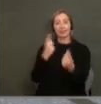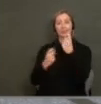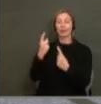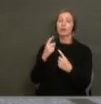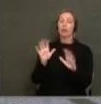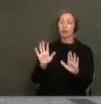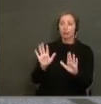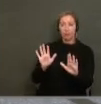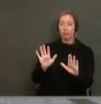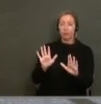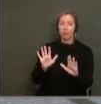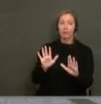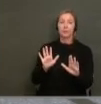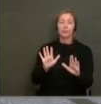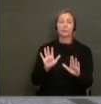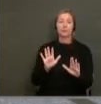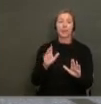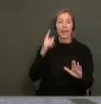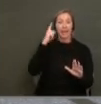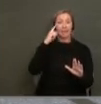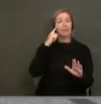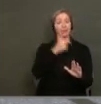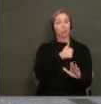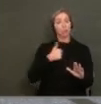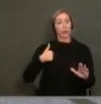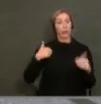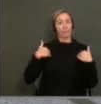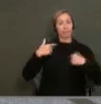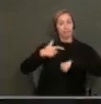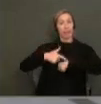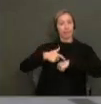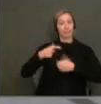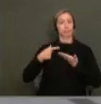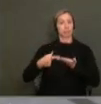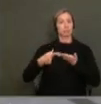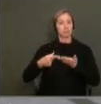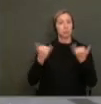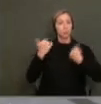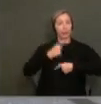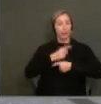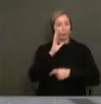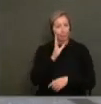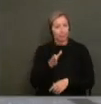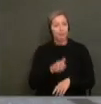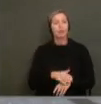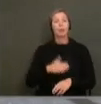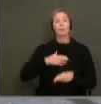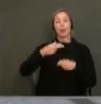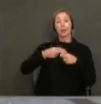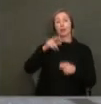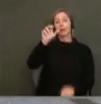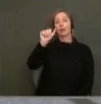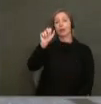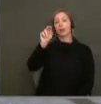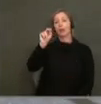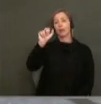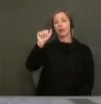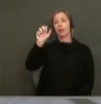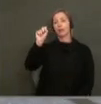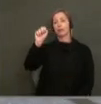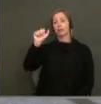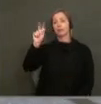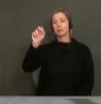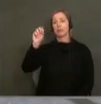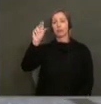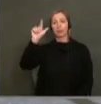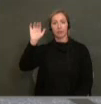commit you guys to doing that, but I think we're going to be able to have time for a good discussion today. My name is Ana Sandoval. I am